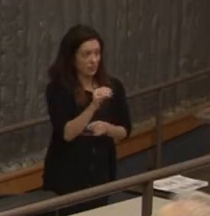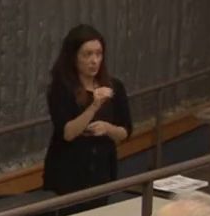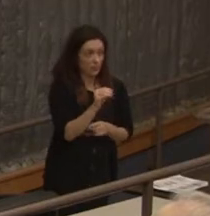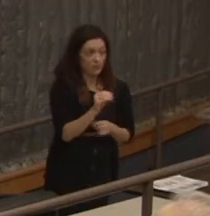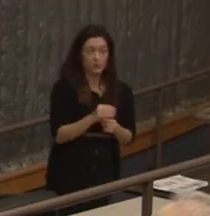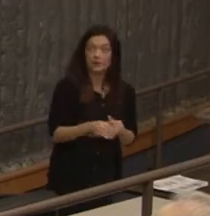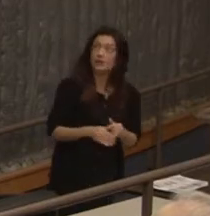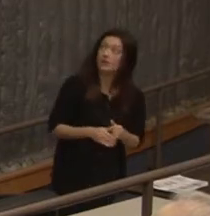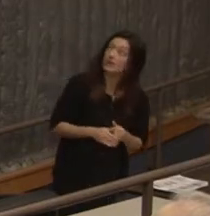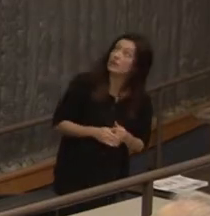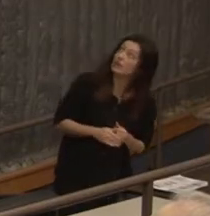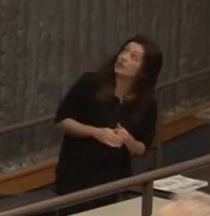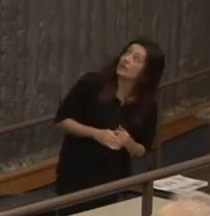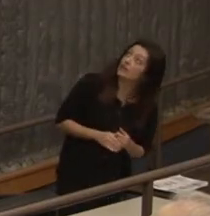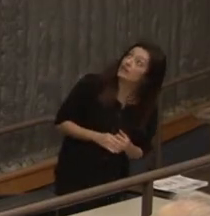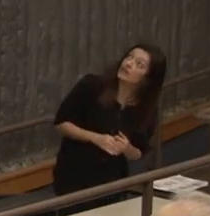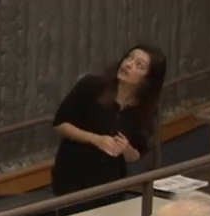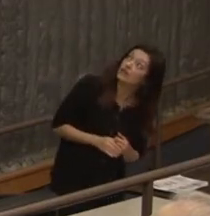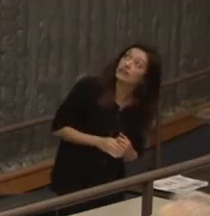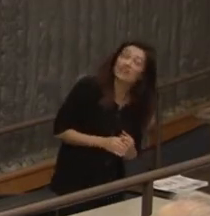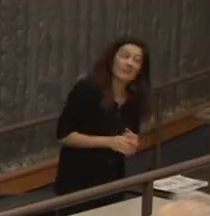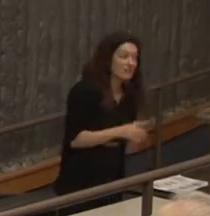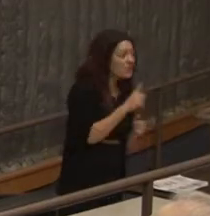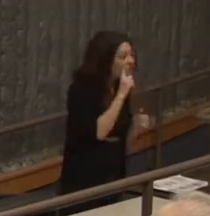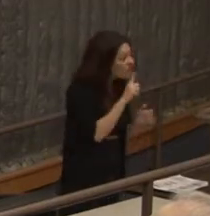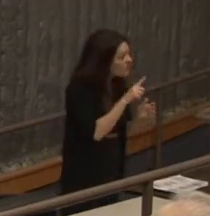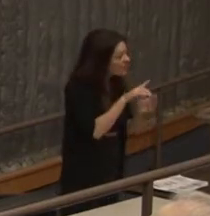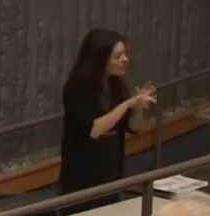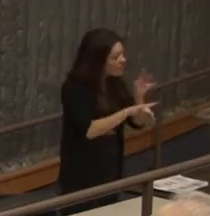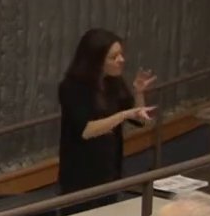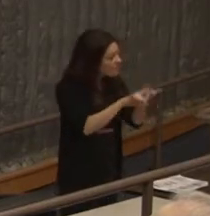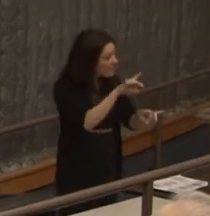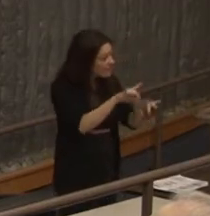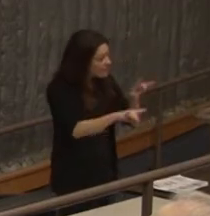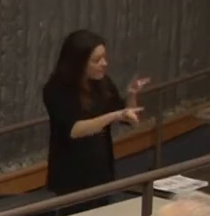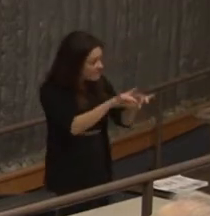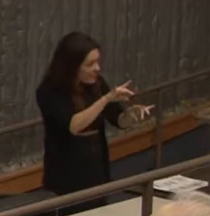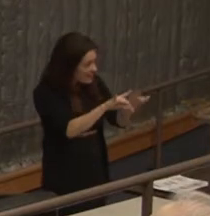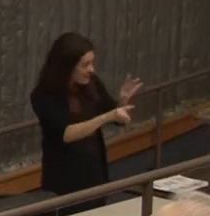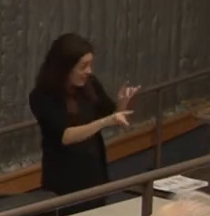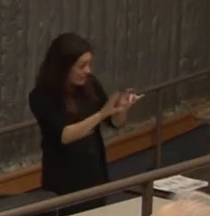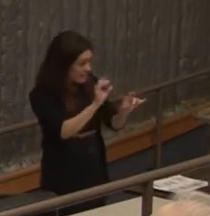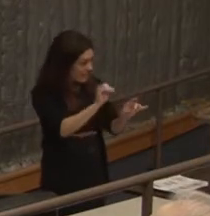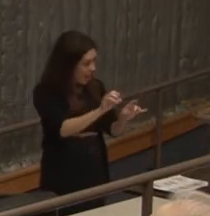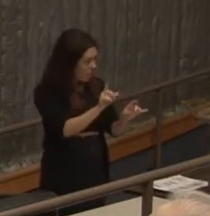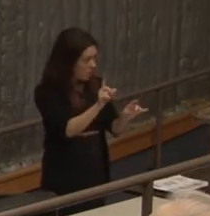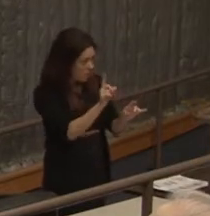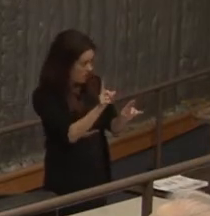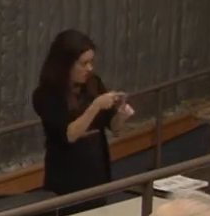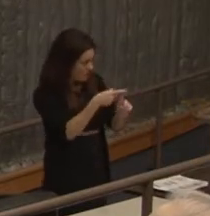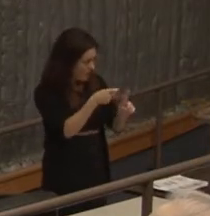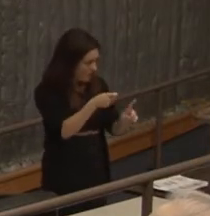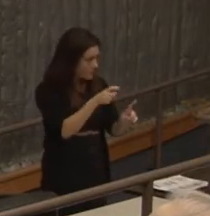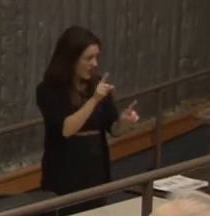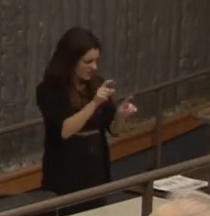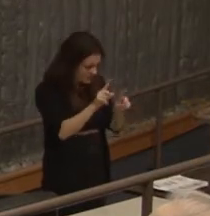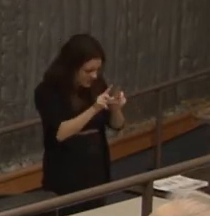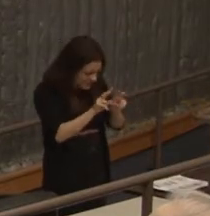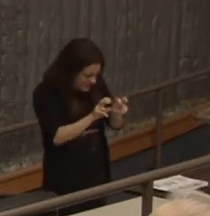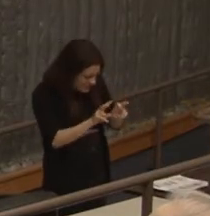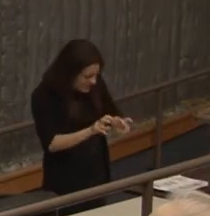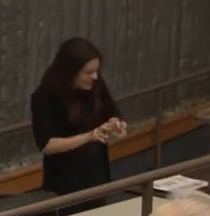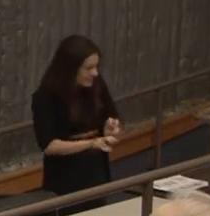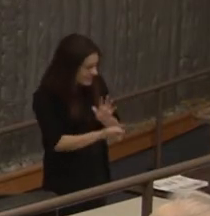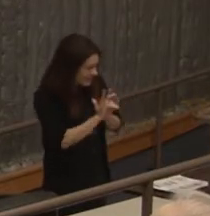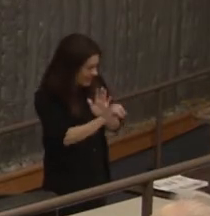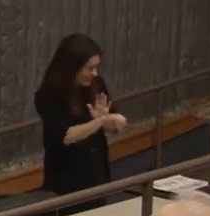to get there, you have to do some excavating. Just as when you look at the painting, you have to do some excavating. Now, if